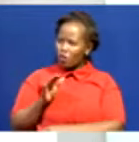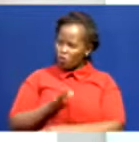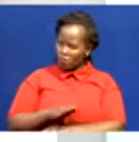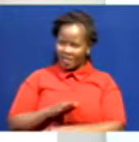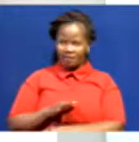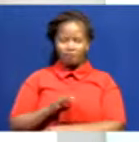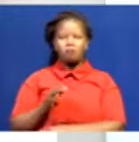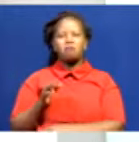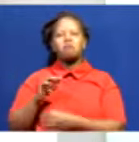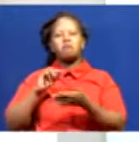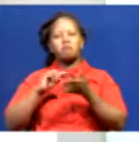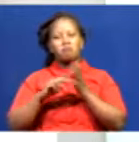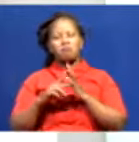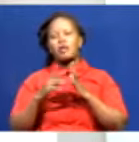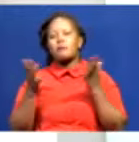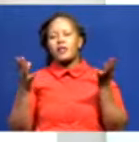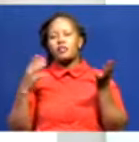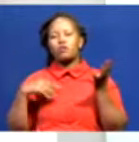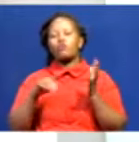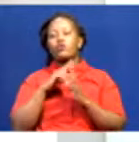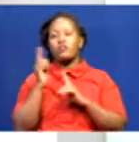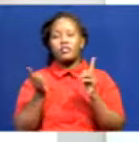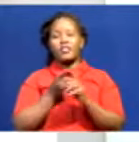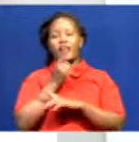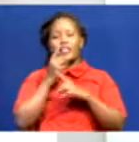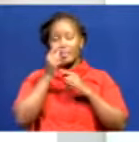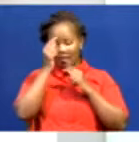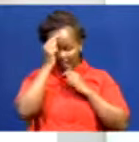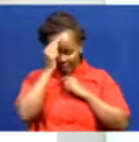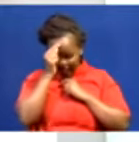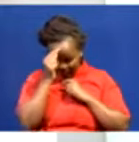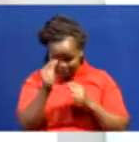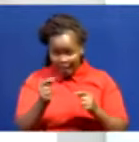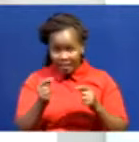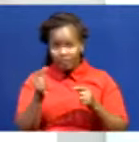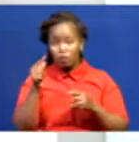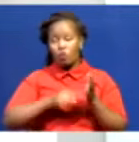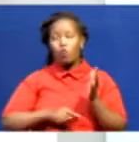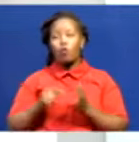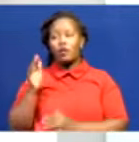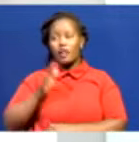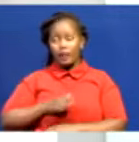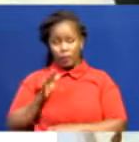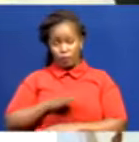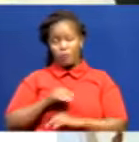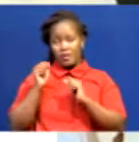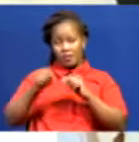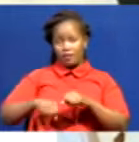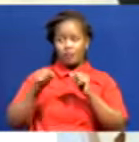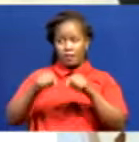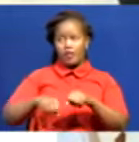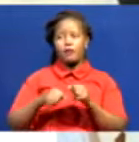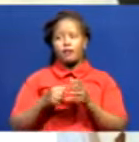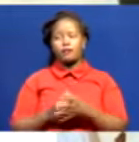it means that we will start respecting what a woman is able to do.